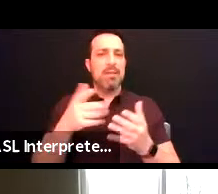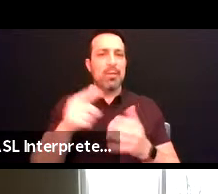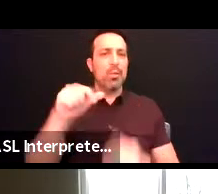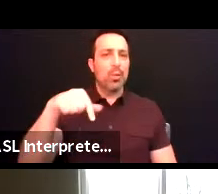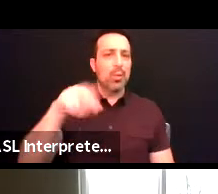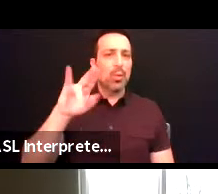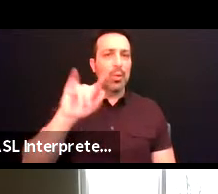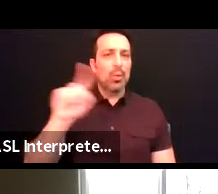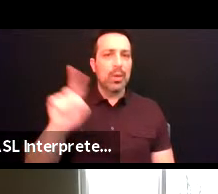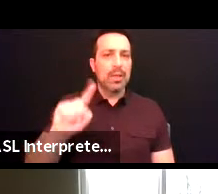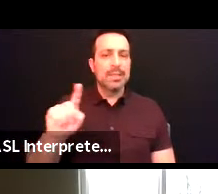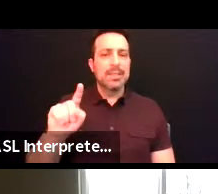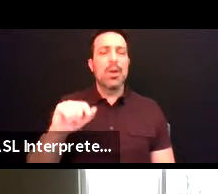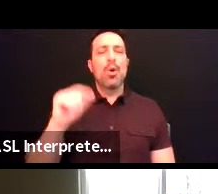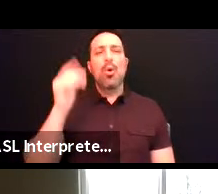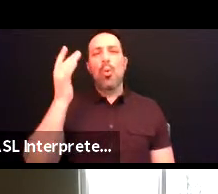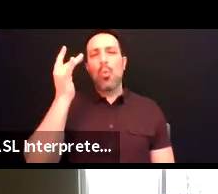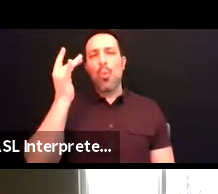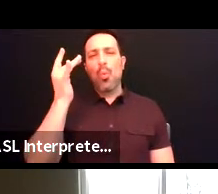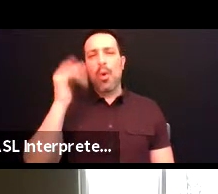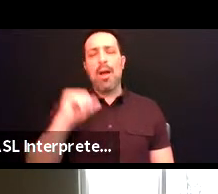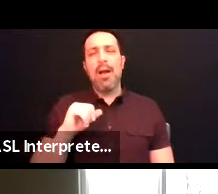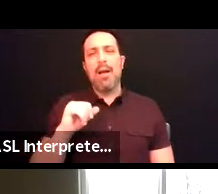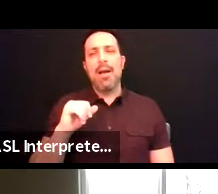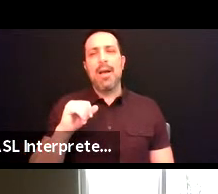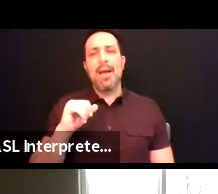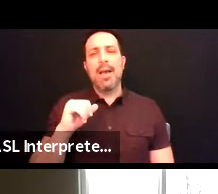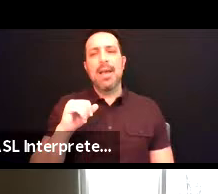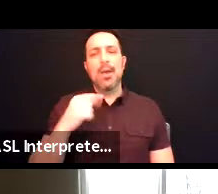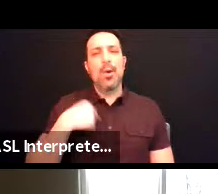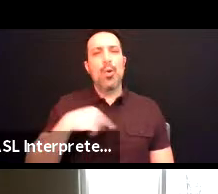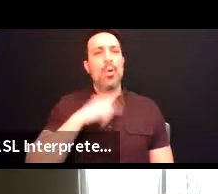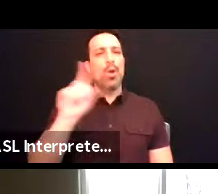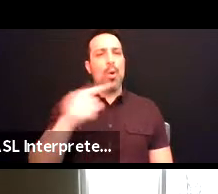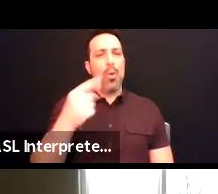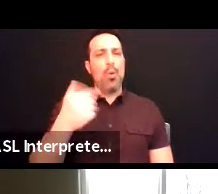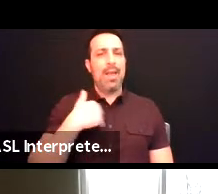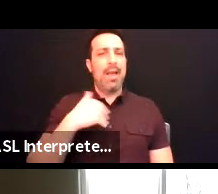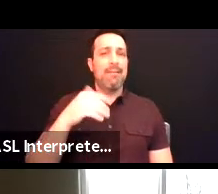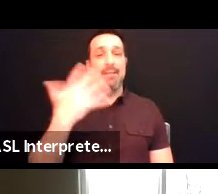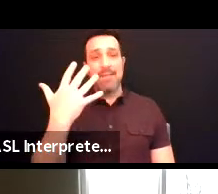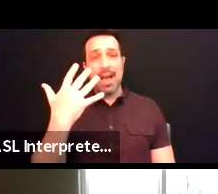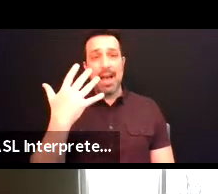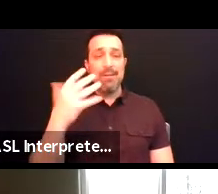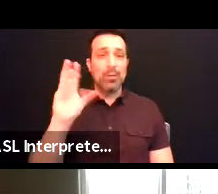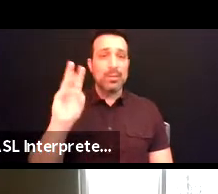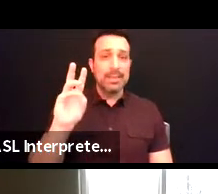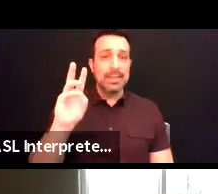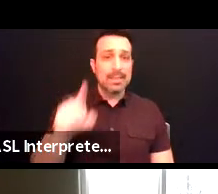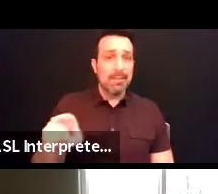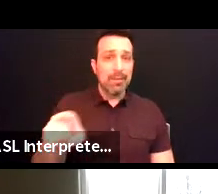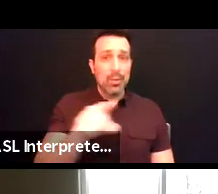quiz. So why could we only have 5 or 6 of you